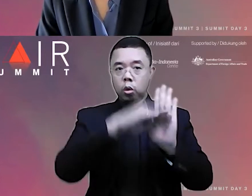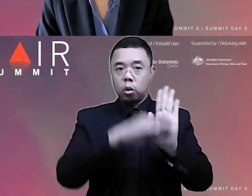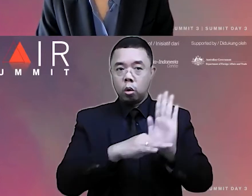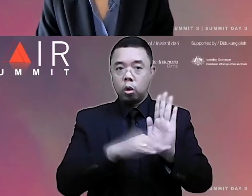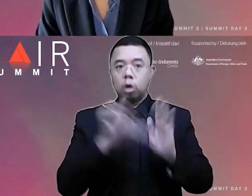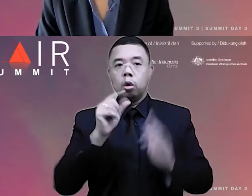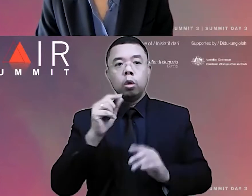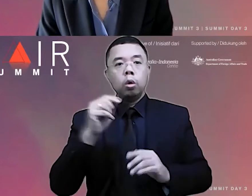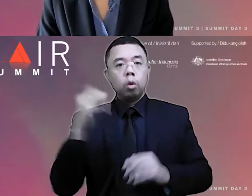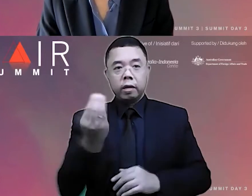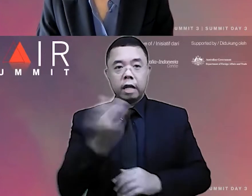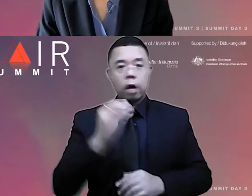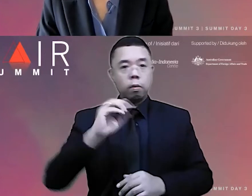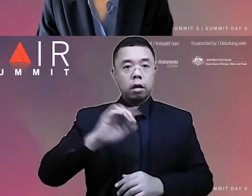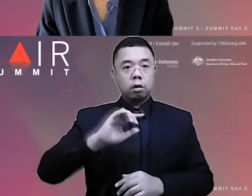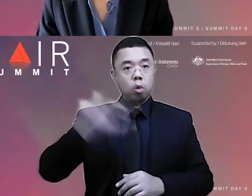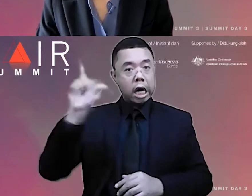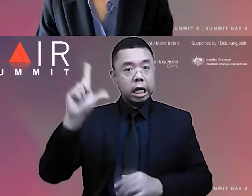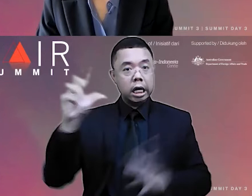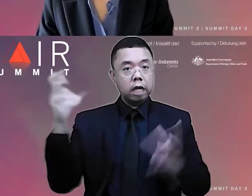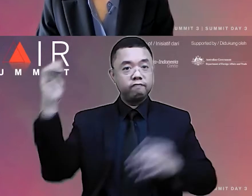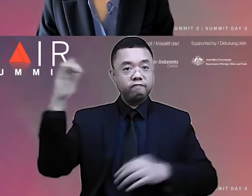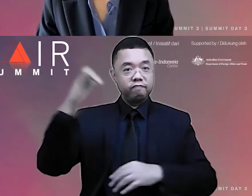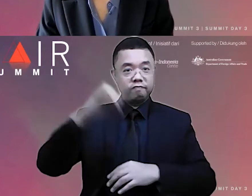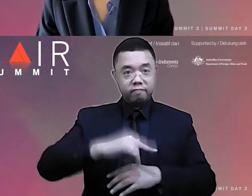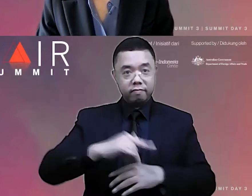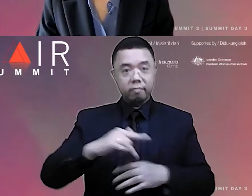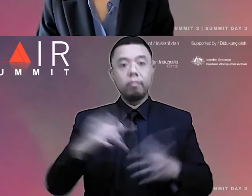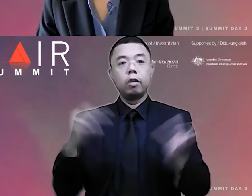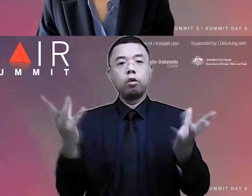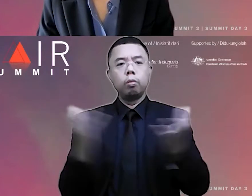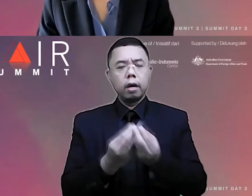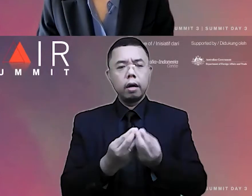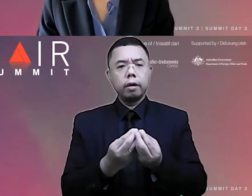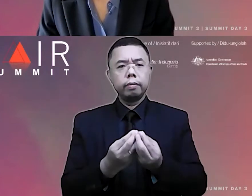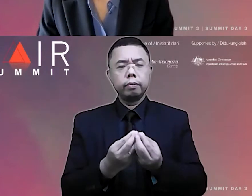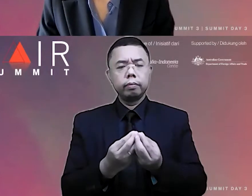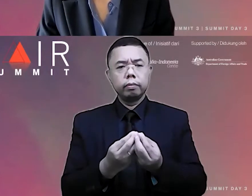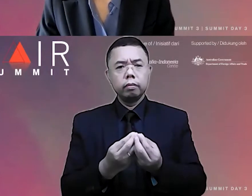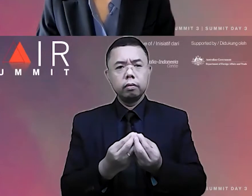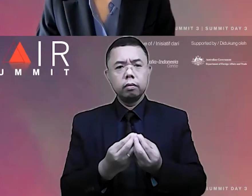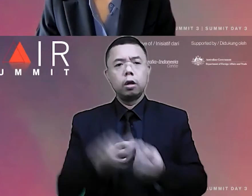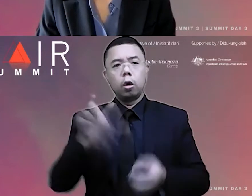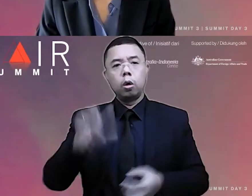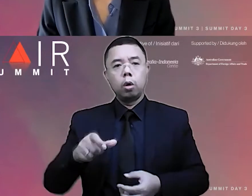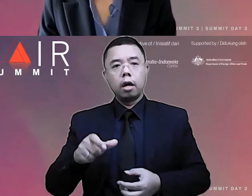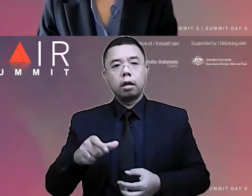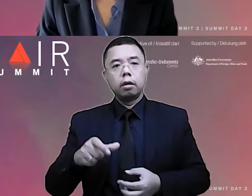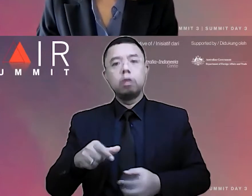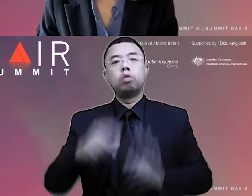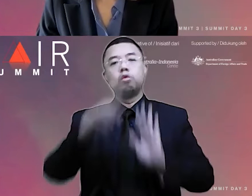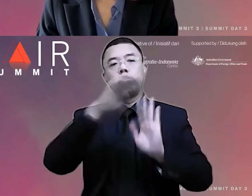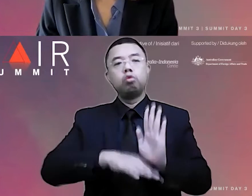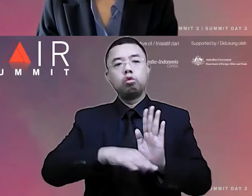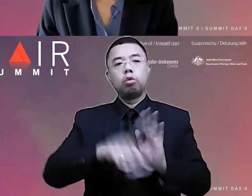tourists in 2020 is shrunk to 4.1 million from 16.1